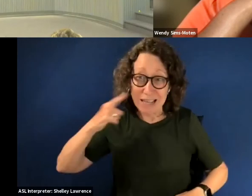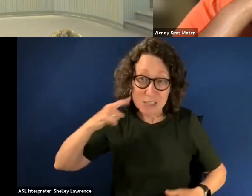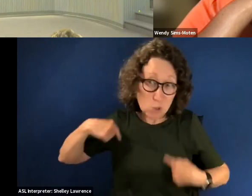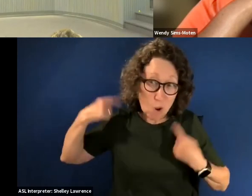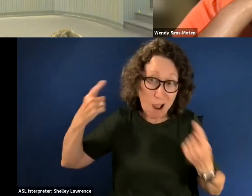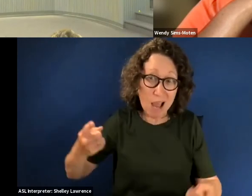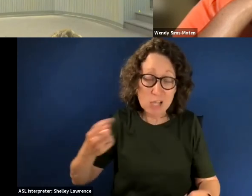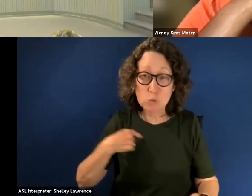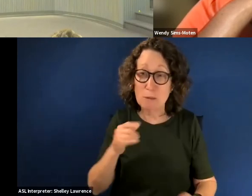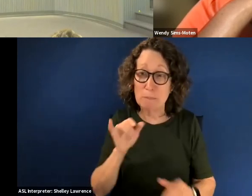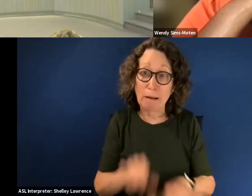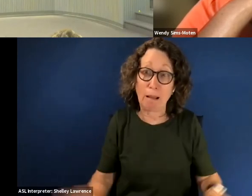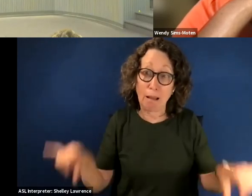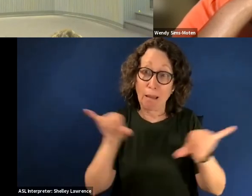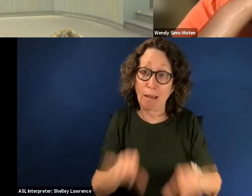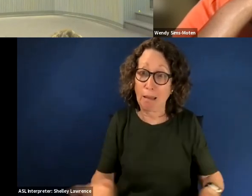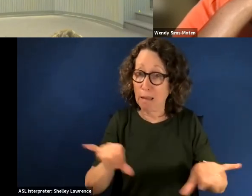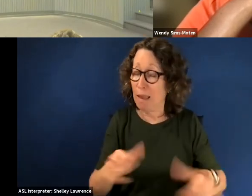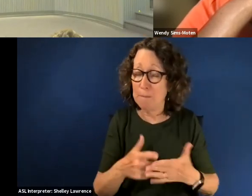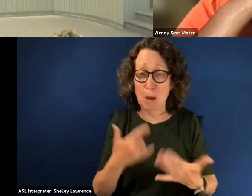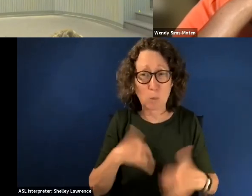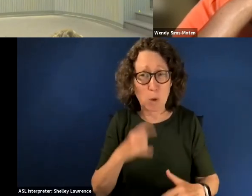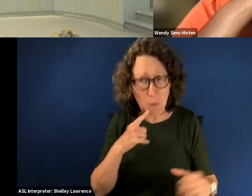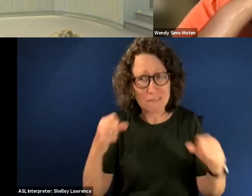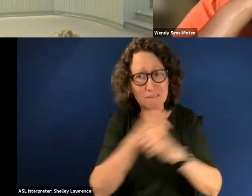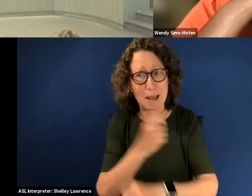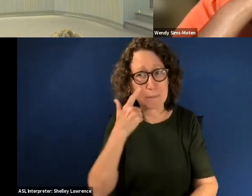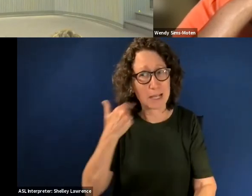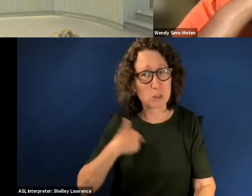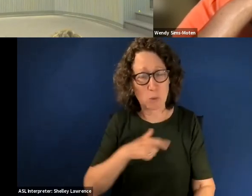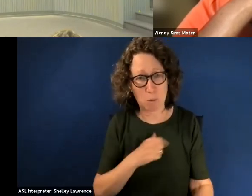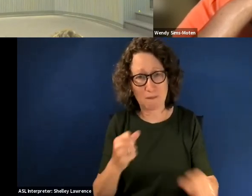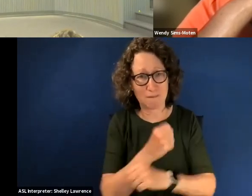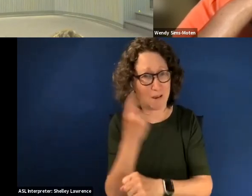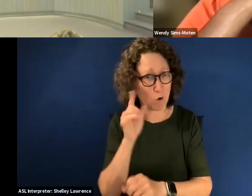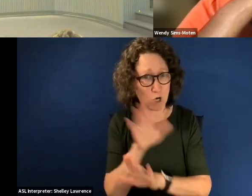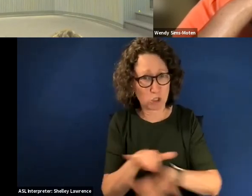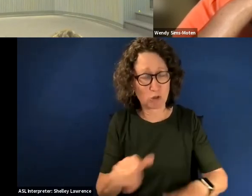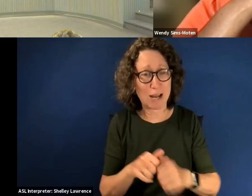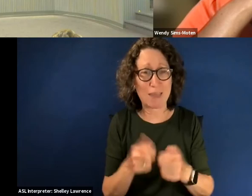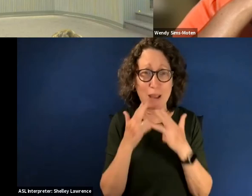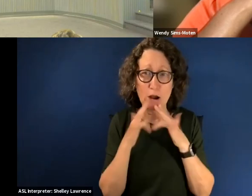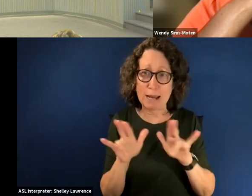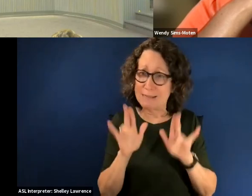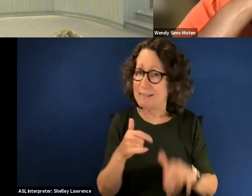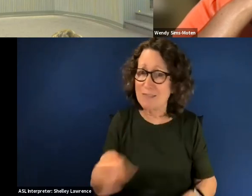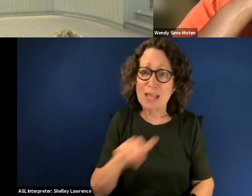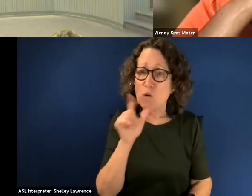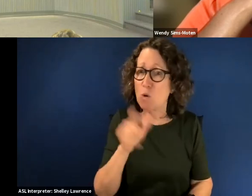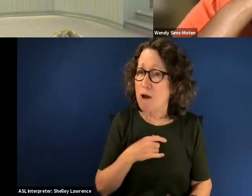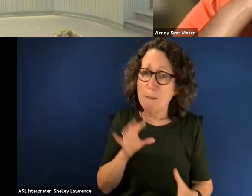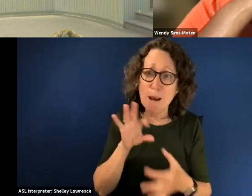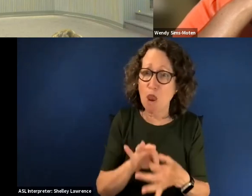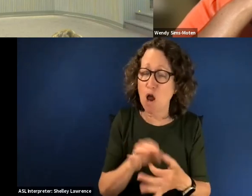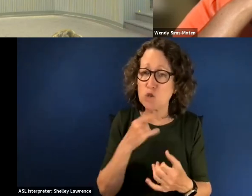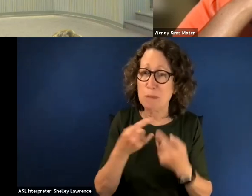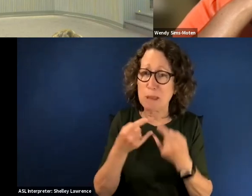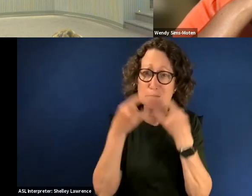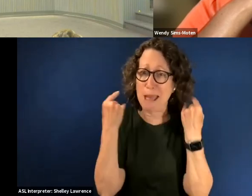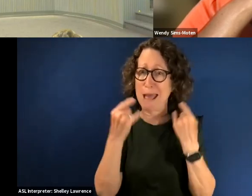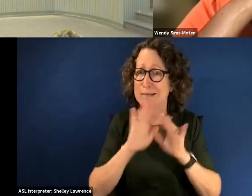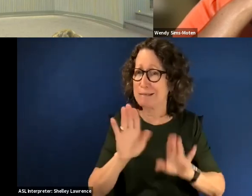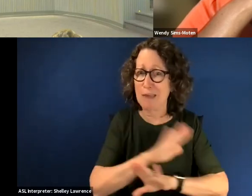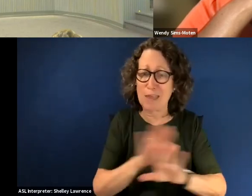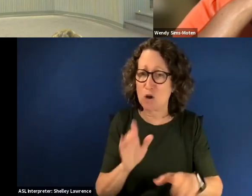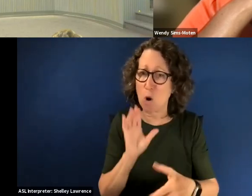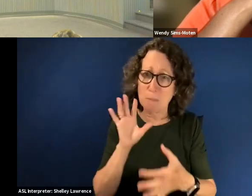We've been down this road before, but we are going to fight because we will fight for children and their innocence. They do not belong to be masked. They do